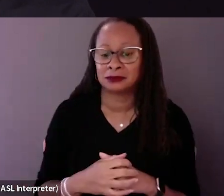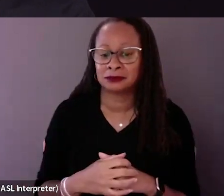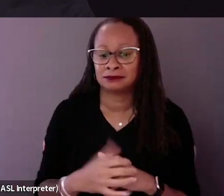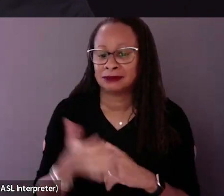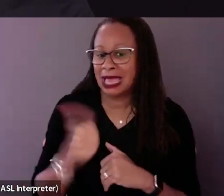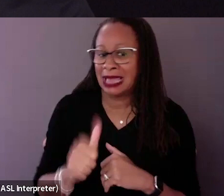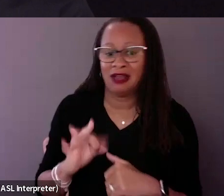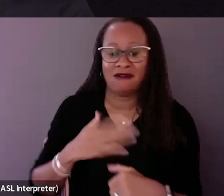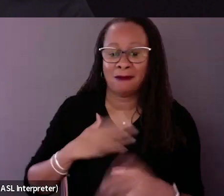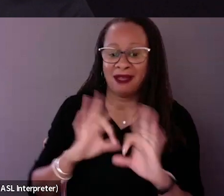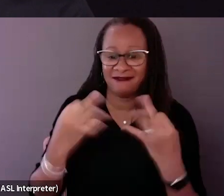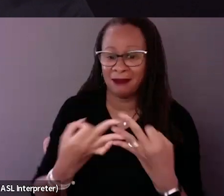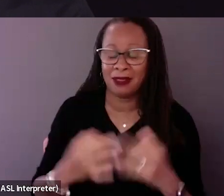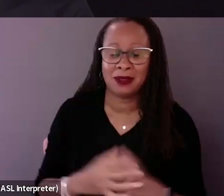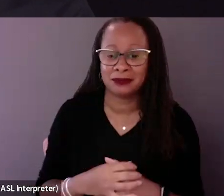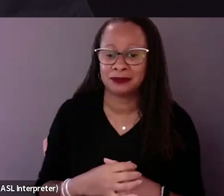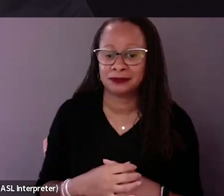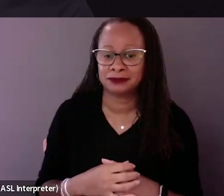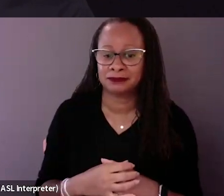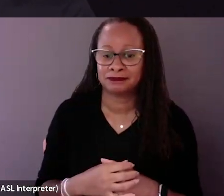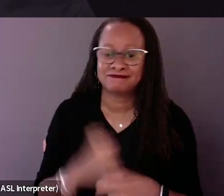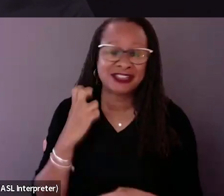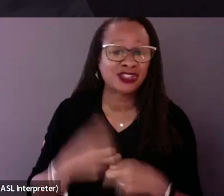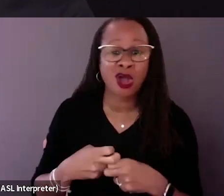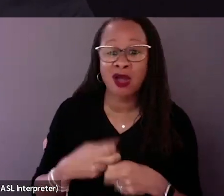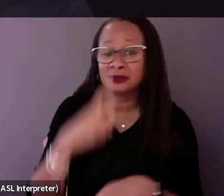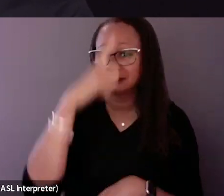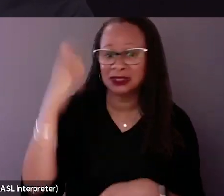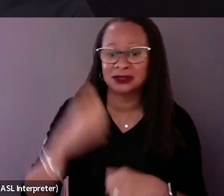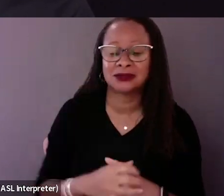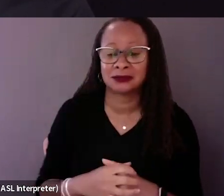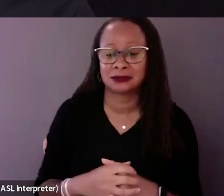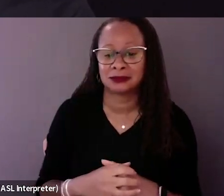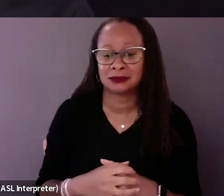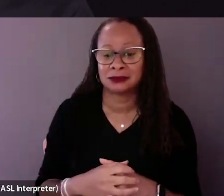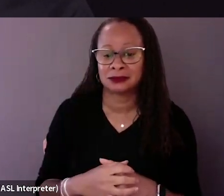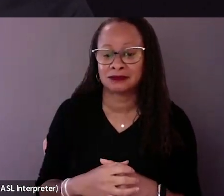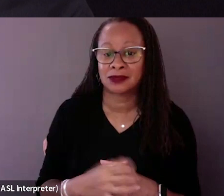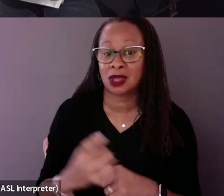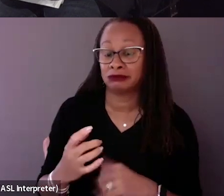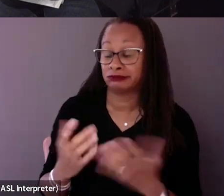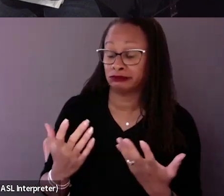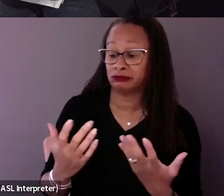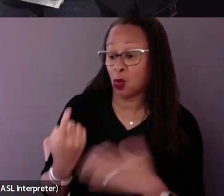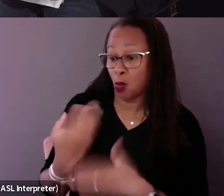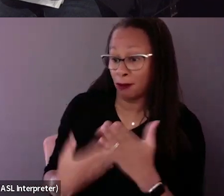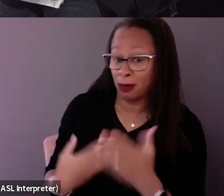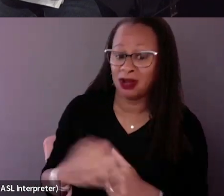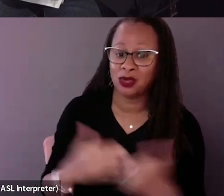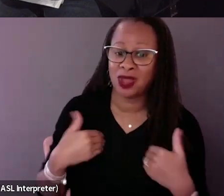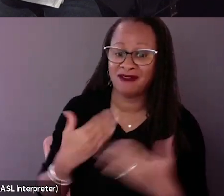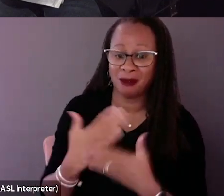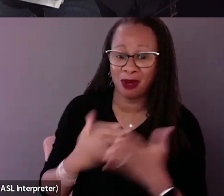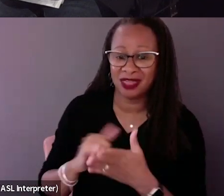any of my family. It's hard because on one side, there's this part